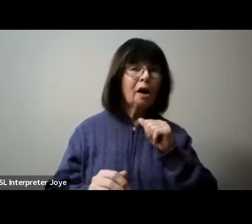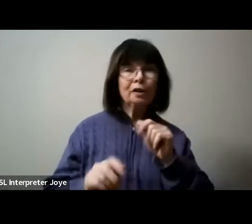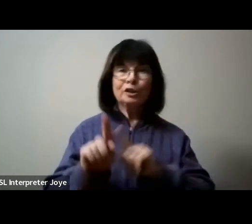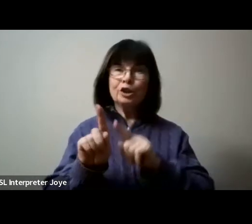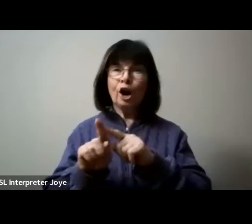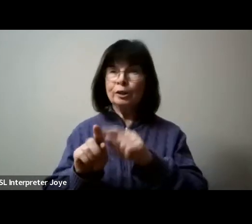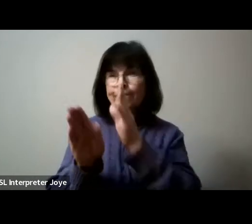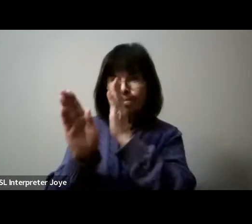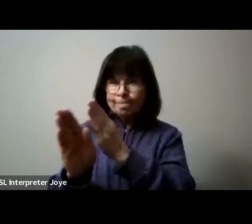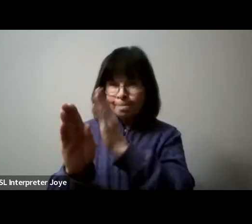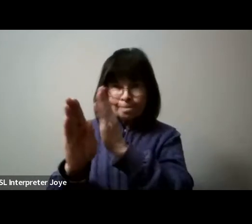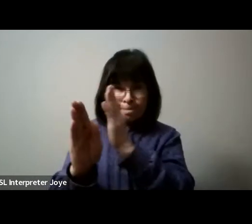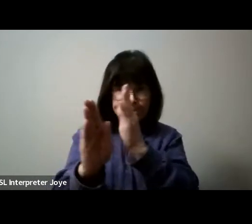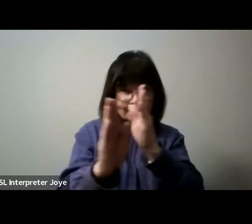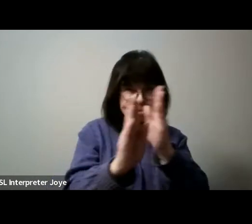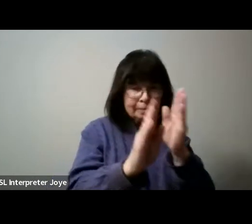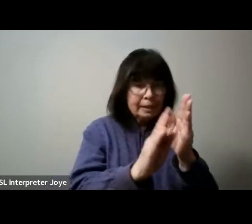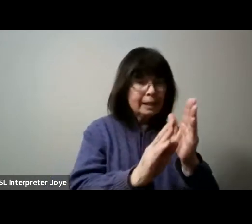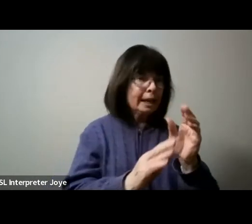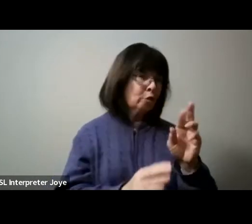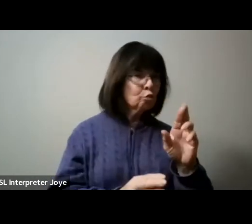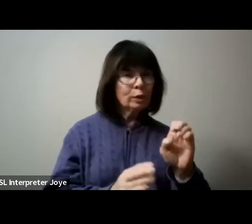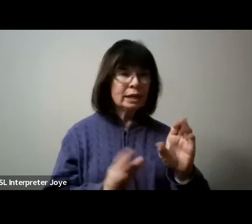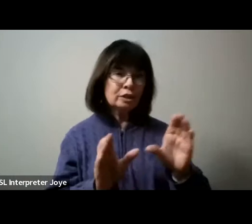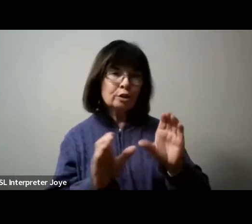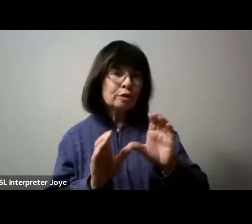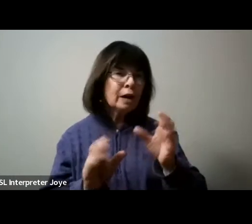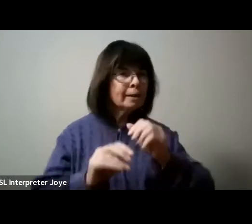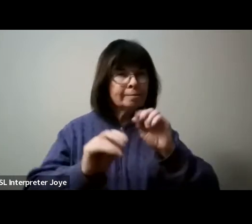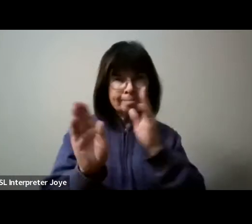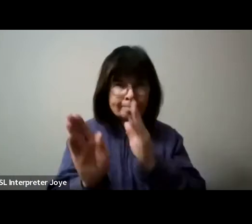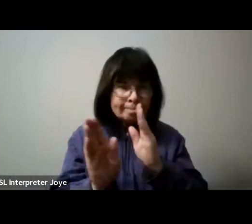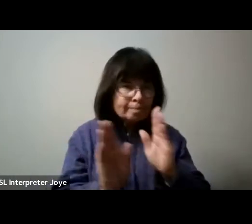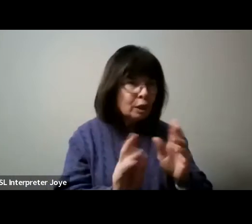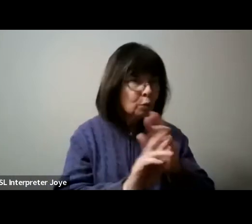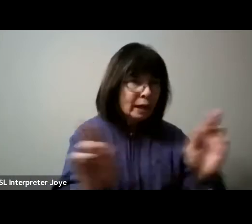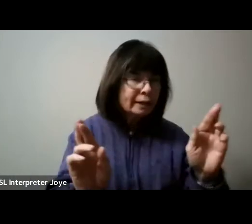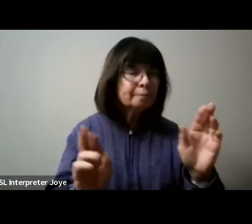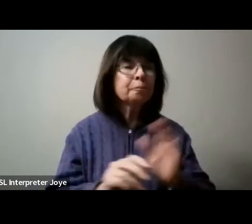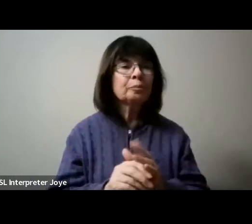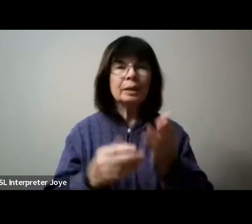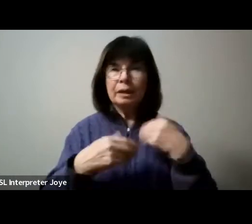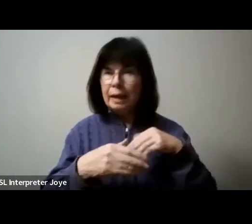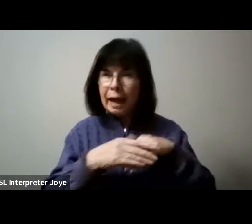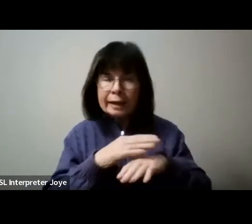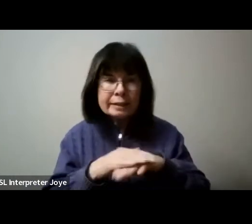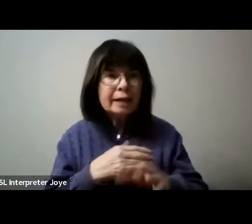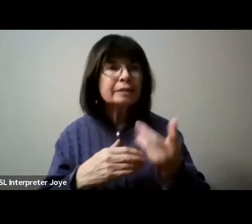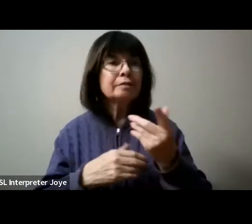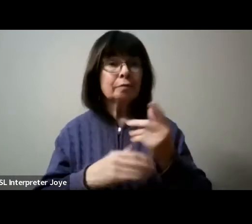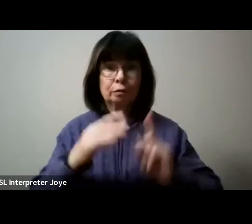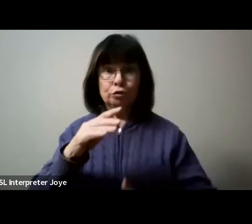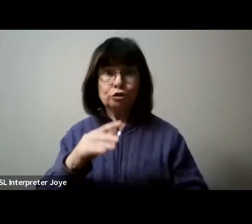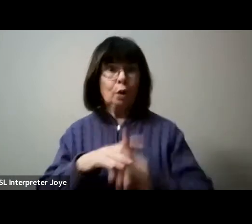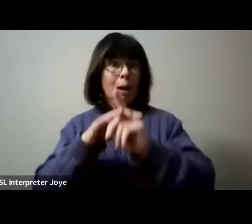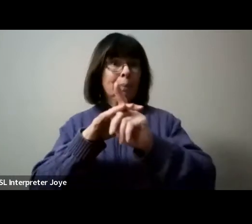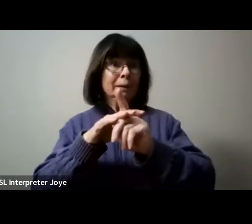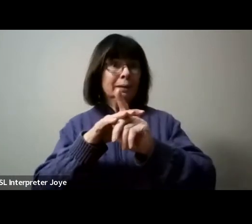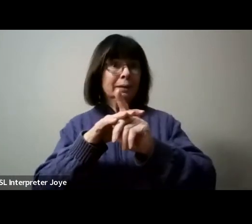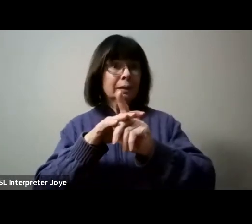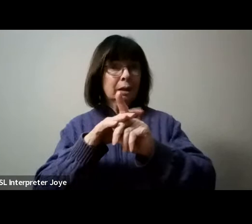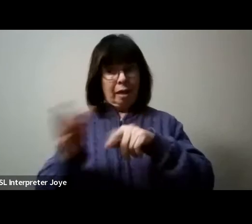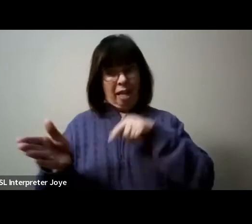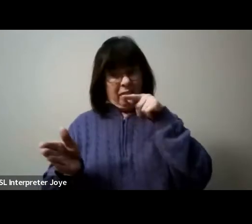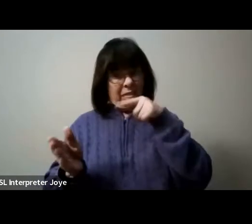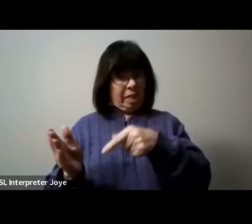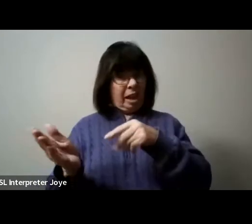get recertified for their Medi-Cal, they have their access, to the provider, they show up. Does that doctor